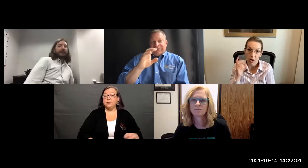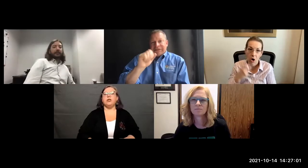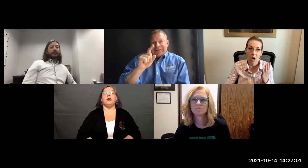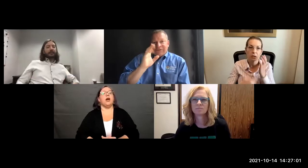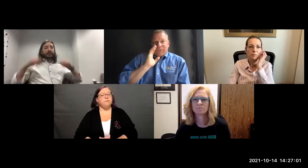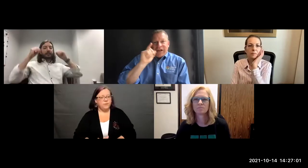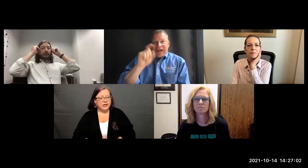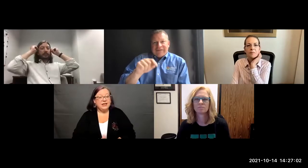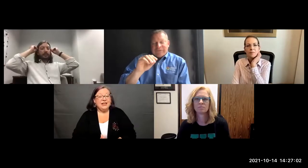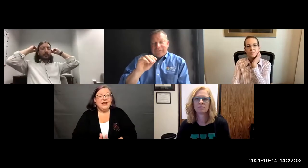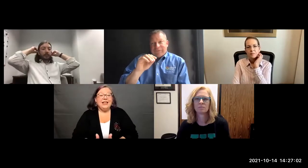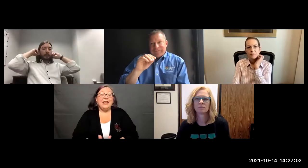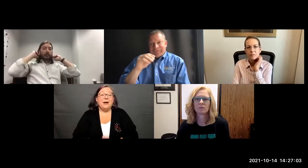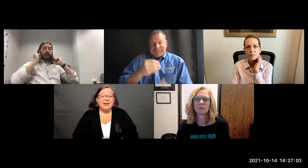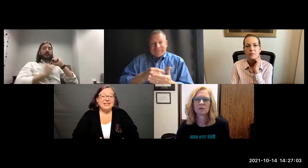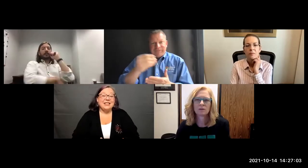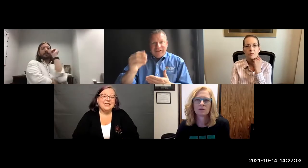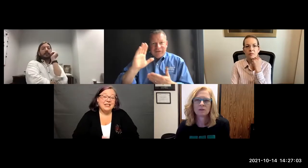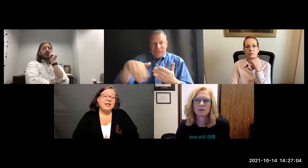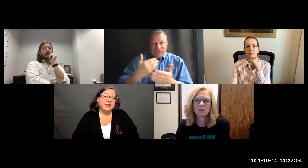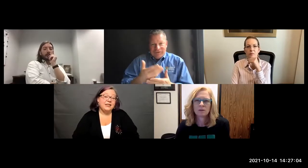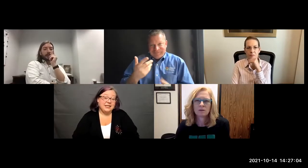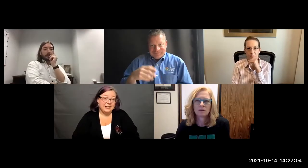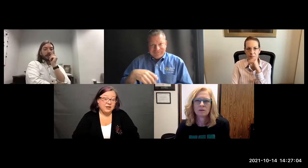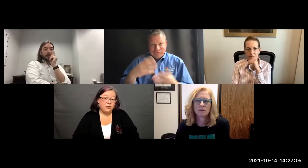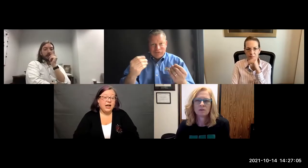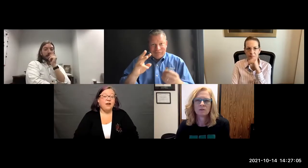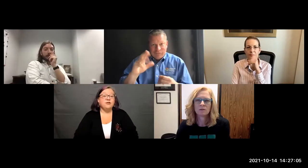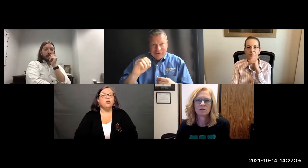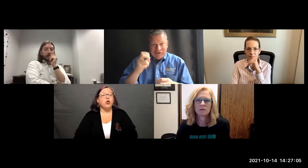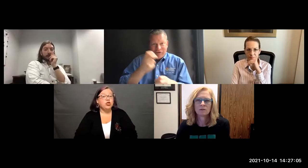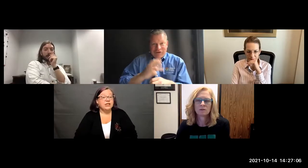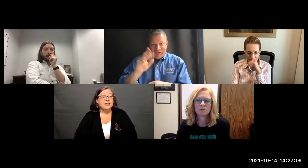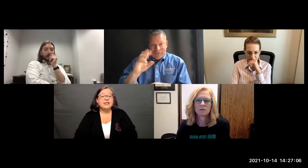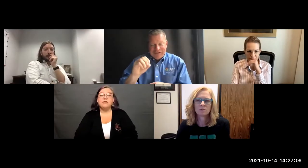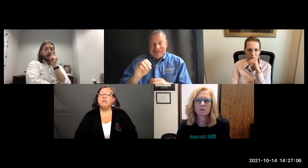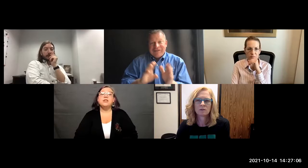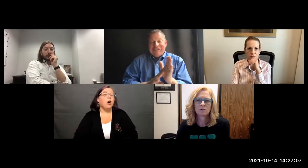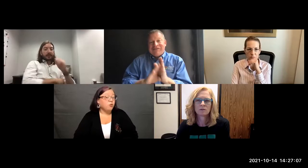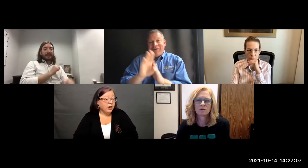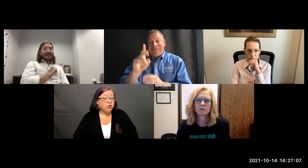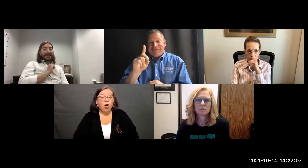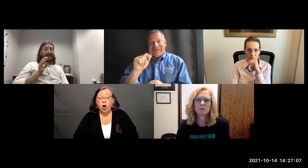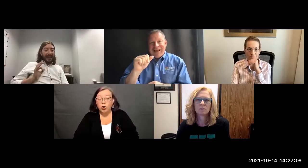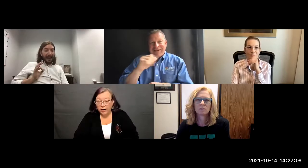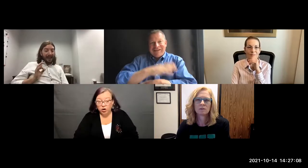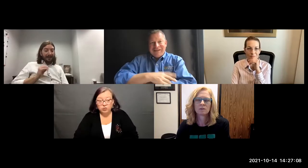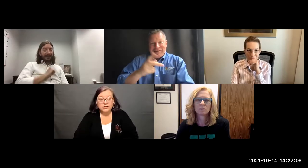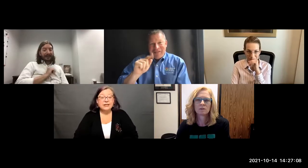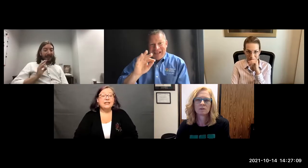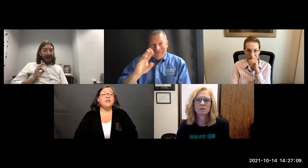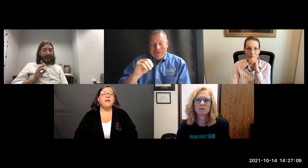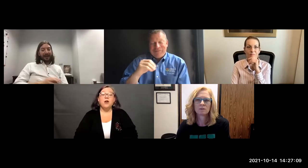CEASD option, okay. That means that CEASD would have to purchase software,